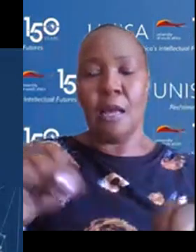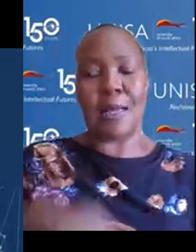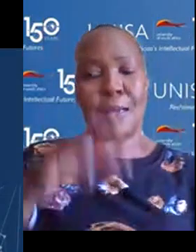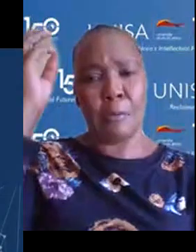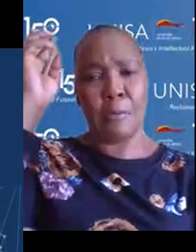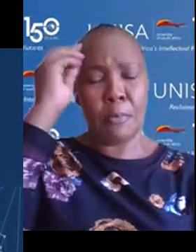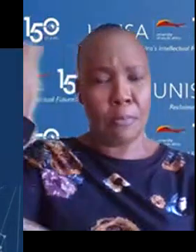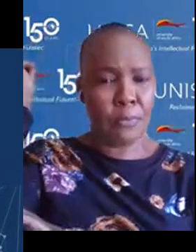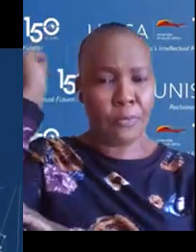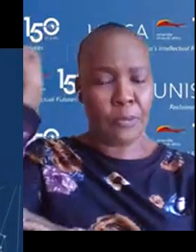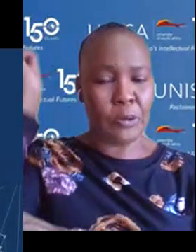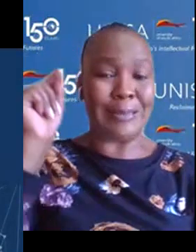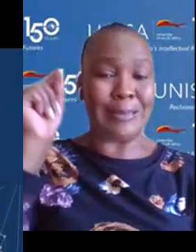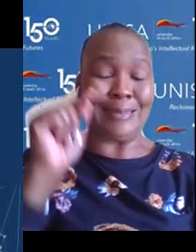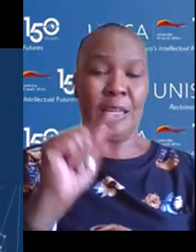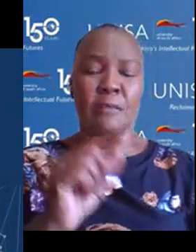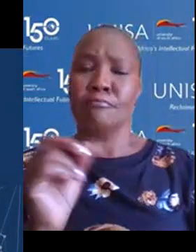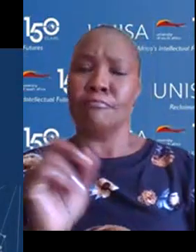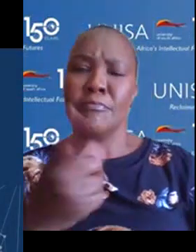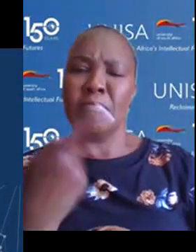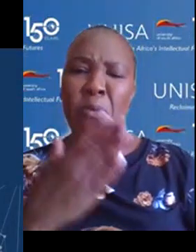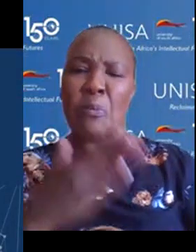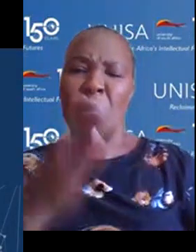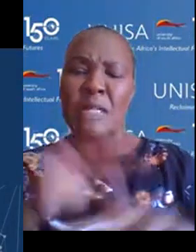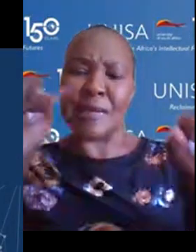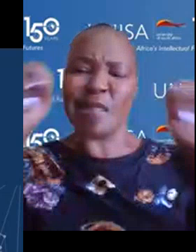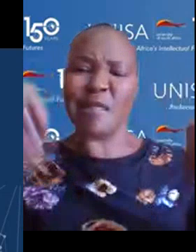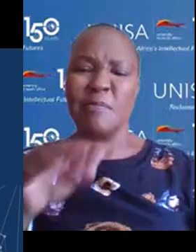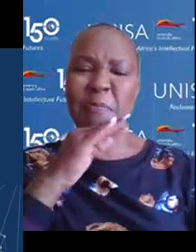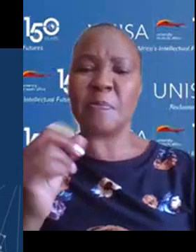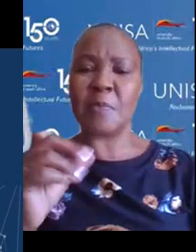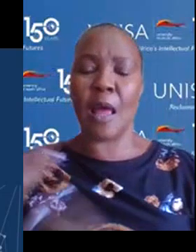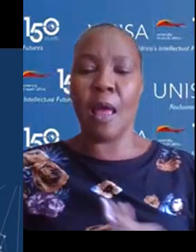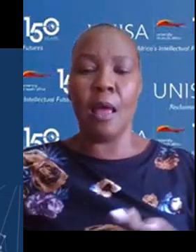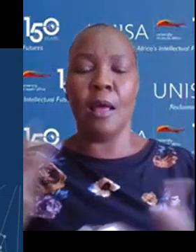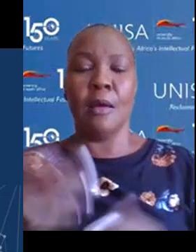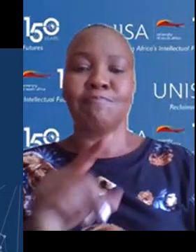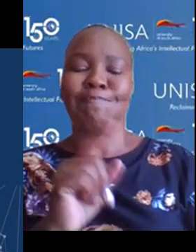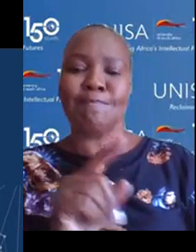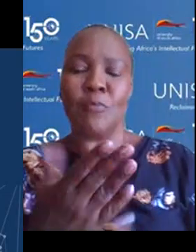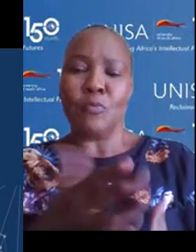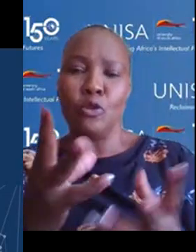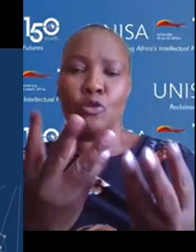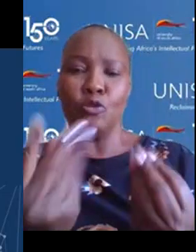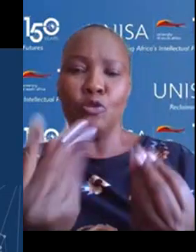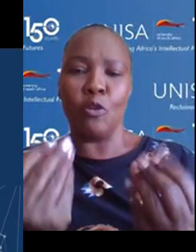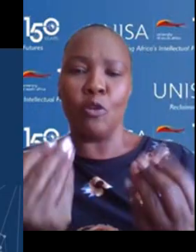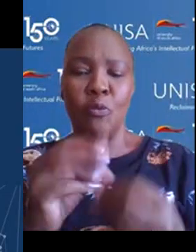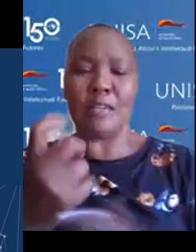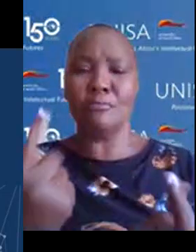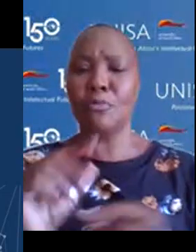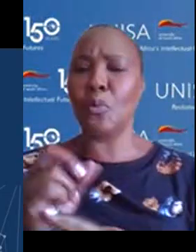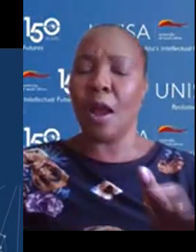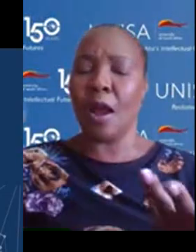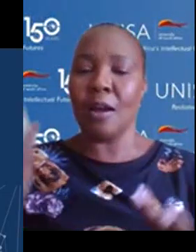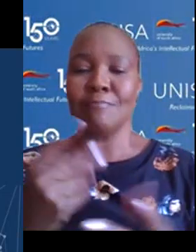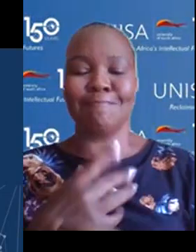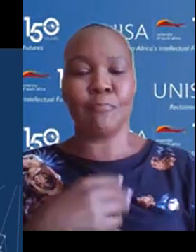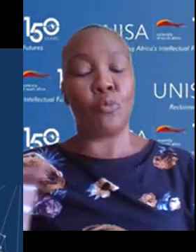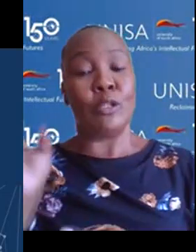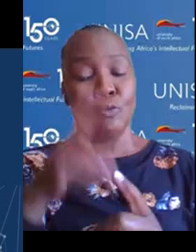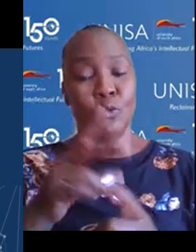that. Make a little note for yourself. What is an operating system, and what is the rest of the software doing? But okay, we're going to delve into this a little